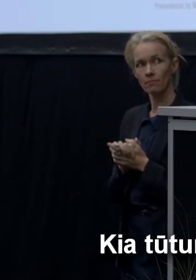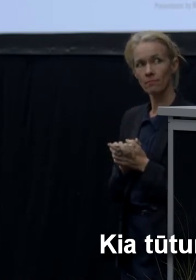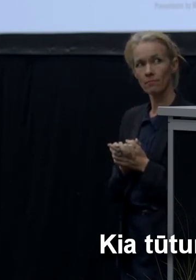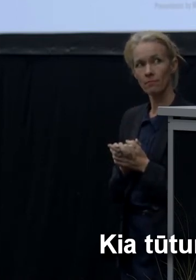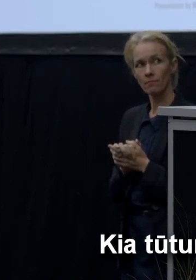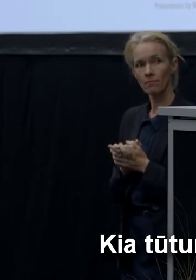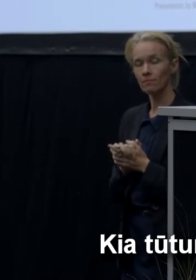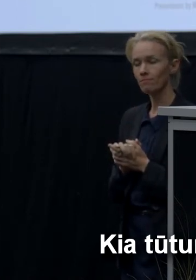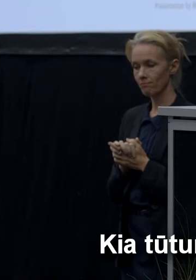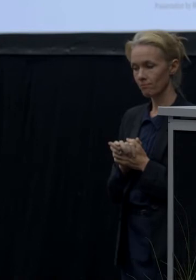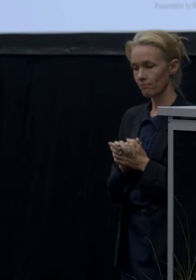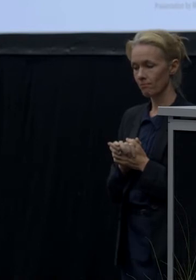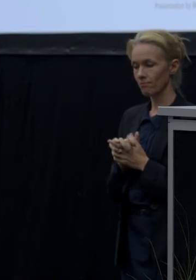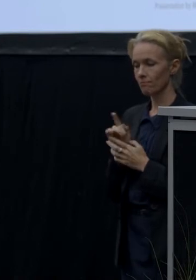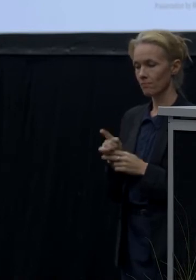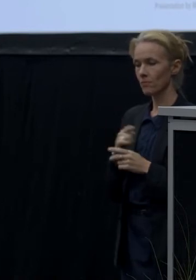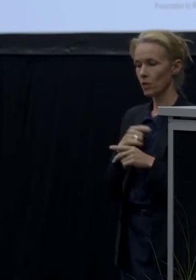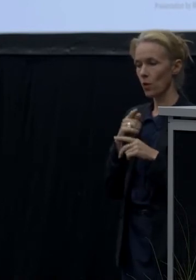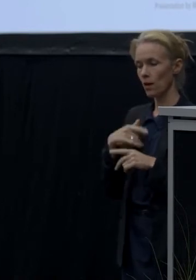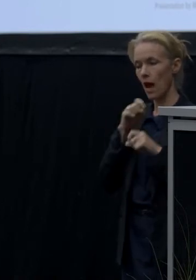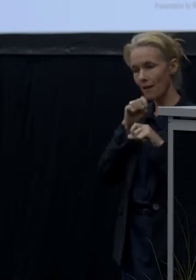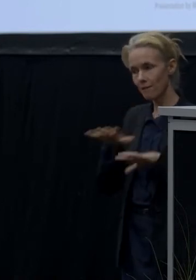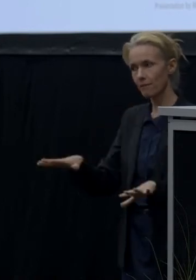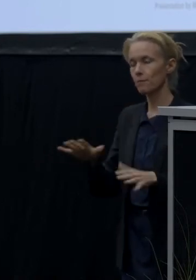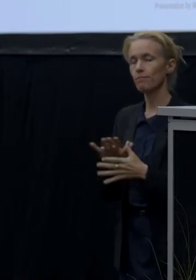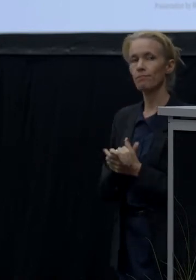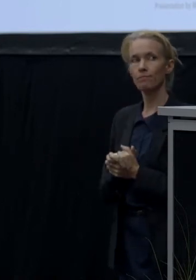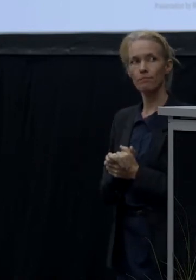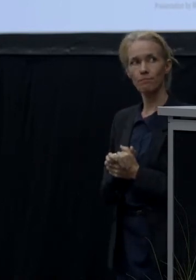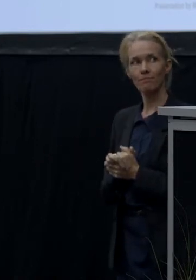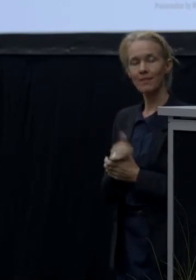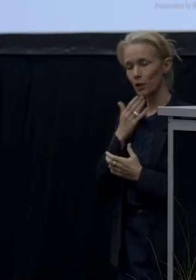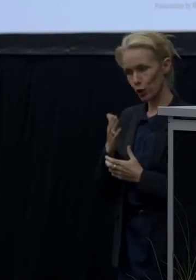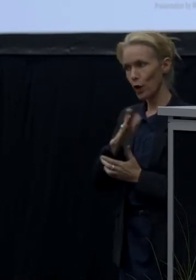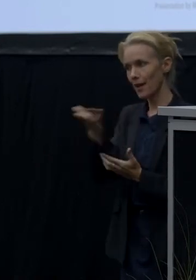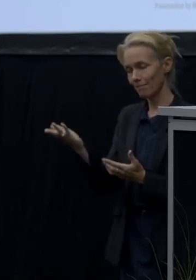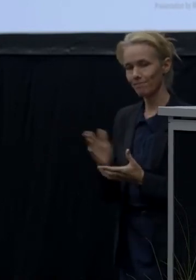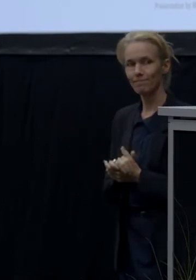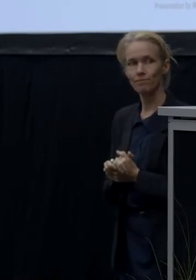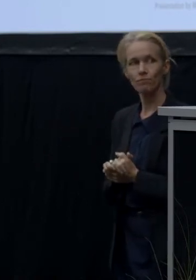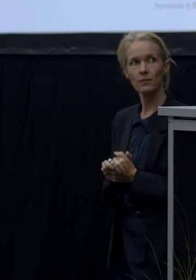kia tīna. Haumie, huie, tāiki. Kia ora tātou.